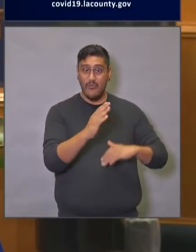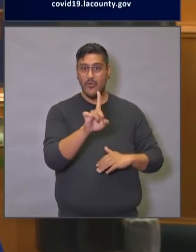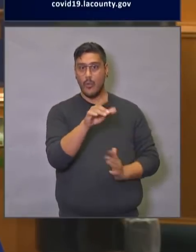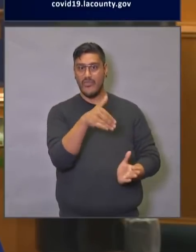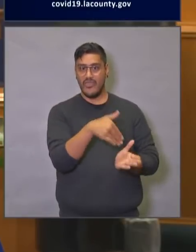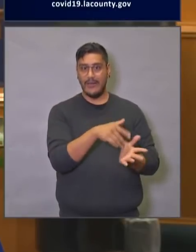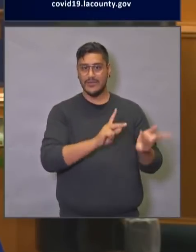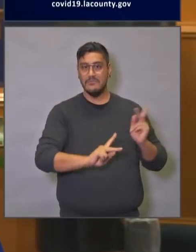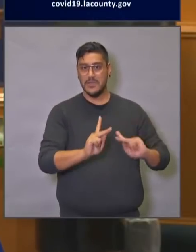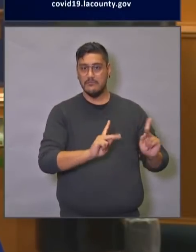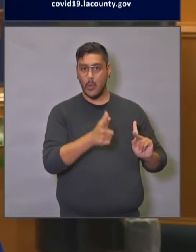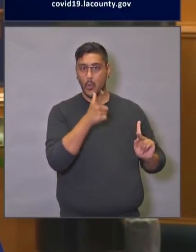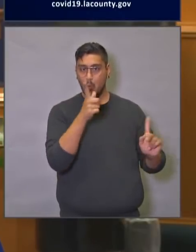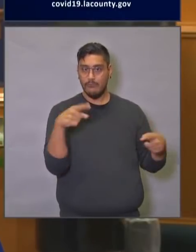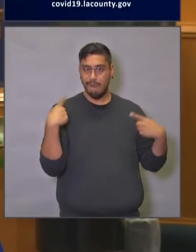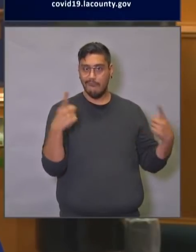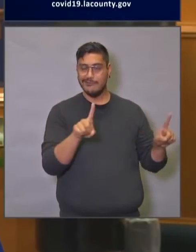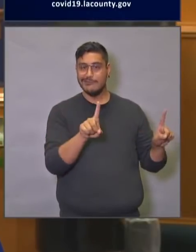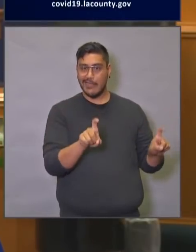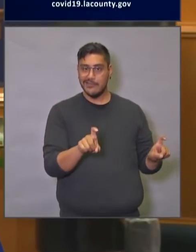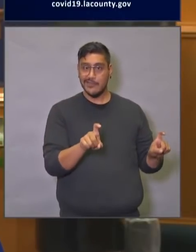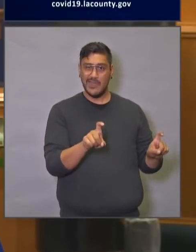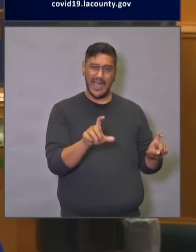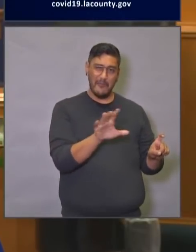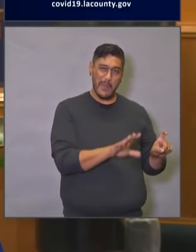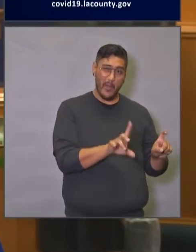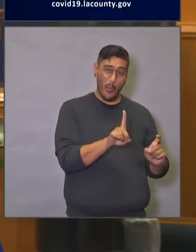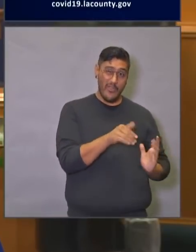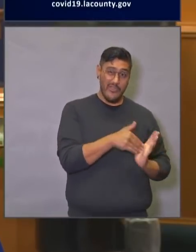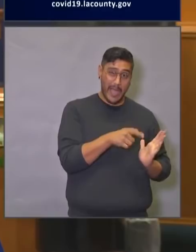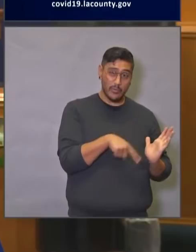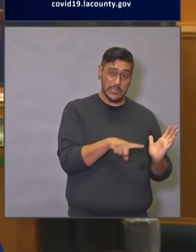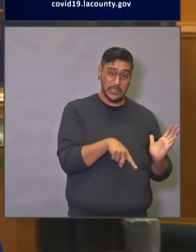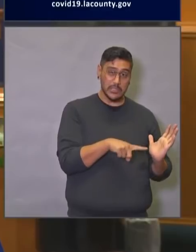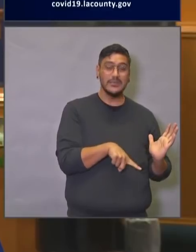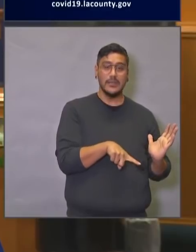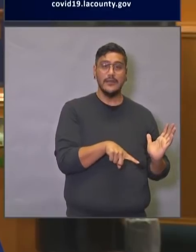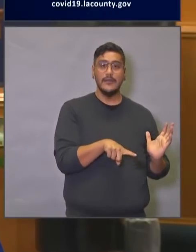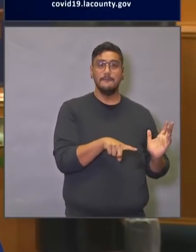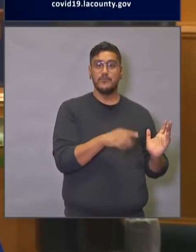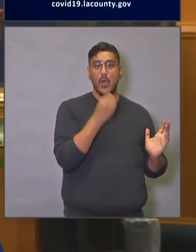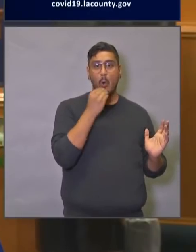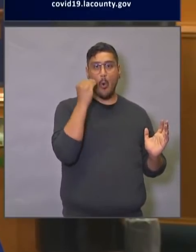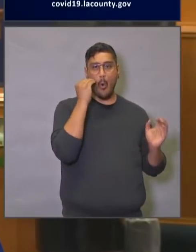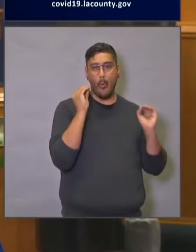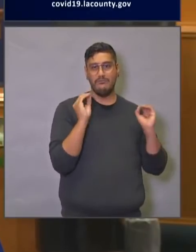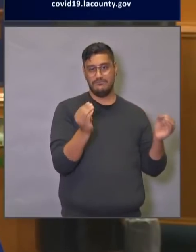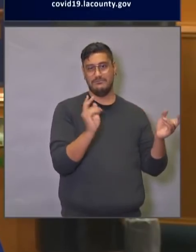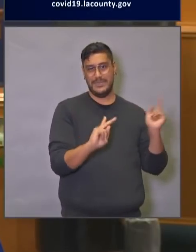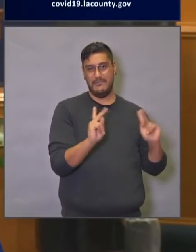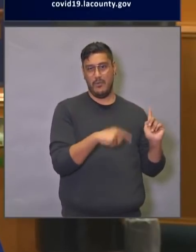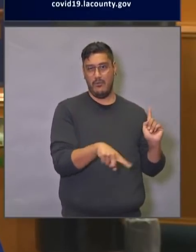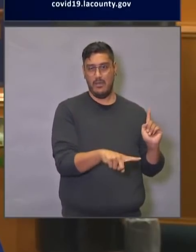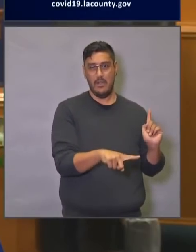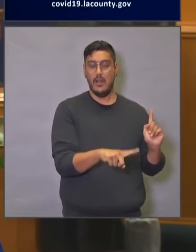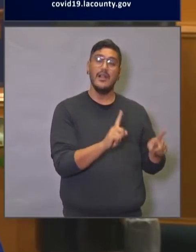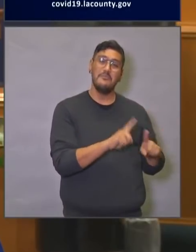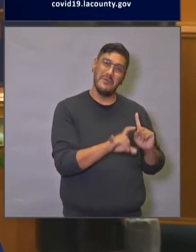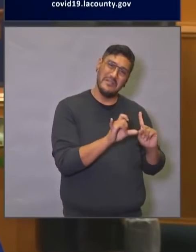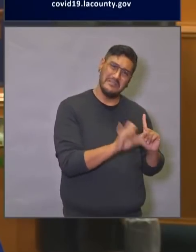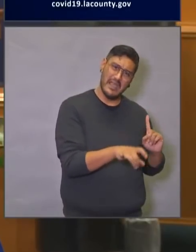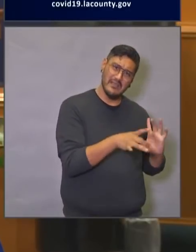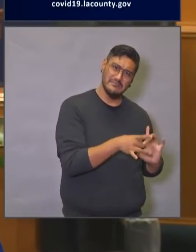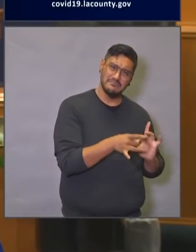have been tested. 1,000 of them are, in fact, people experiencing homelessness. But we're not going to be able to tie that to